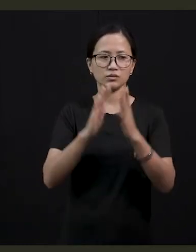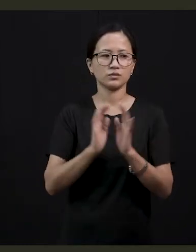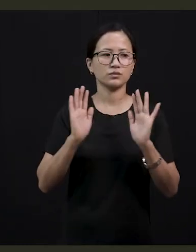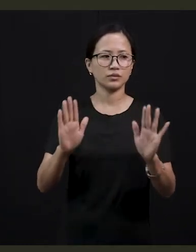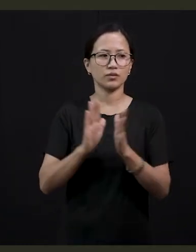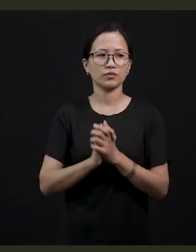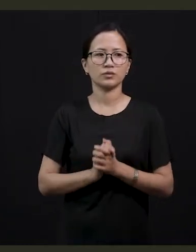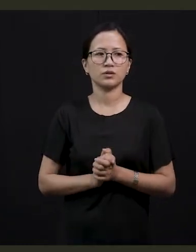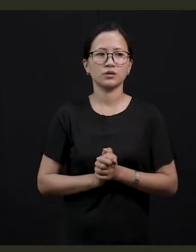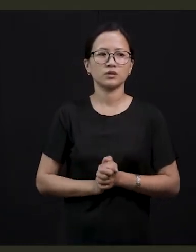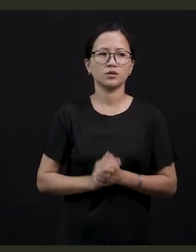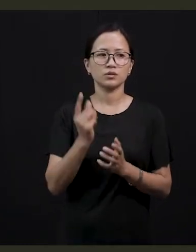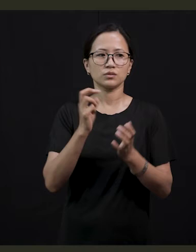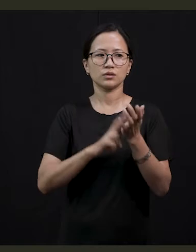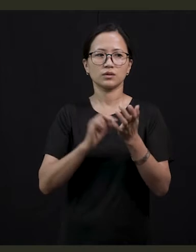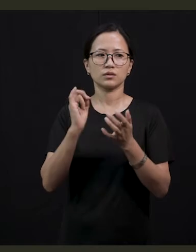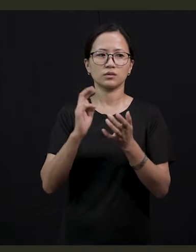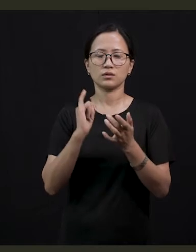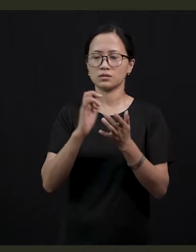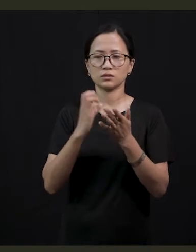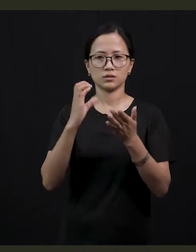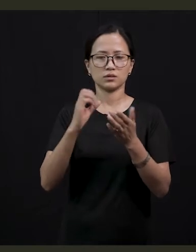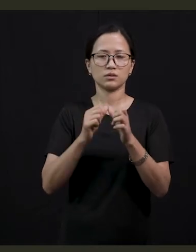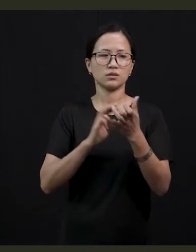and those with two are bicameral. And